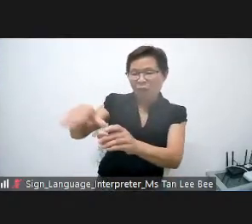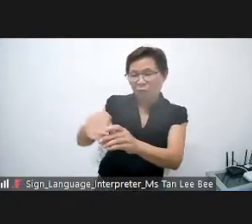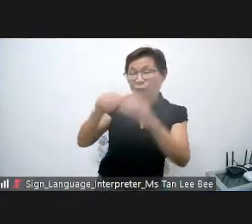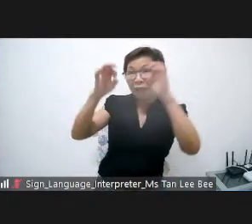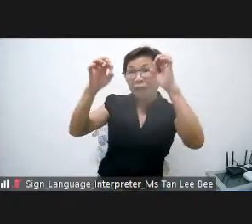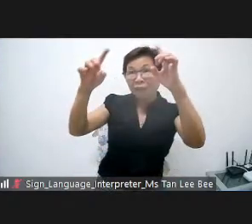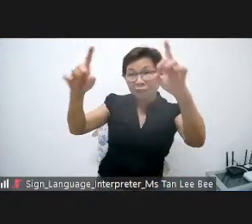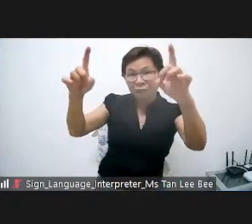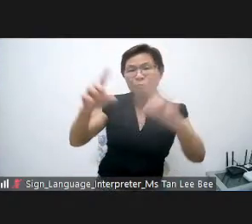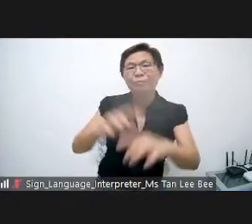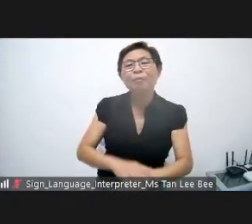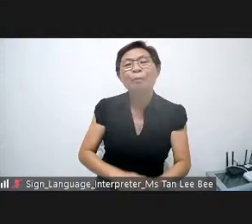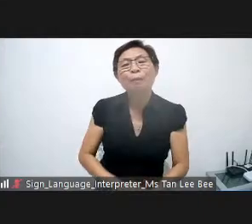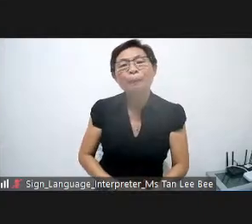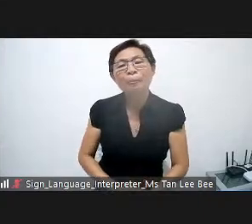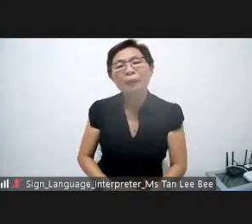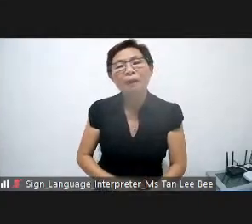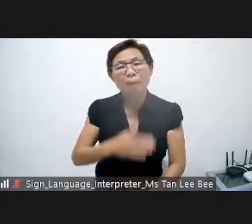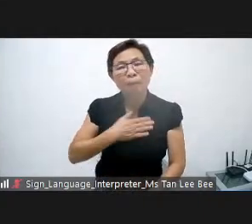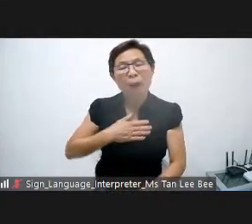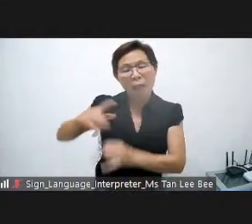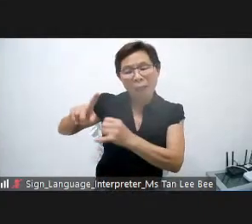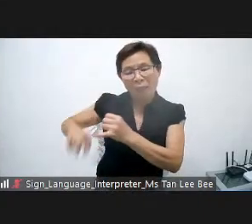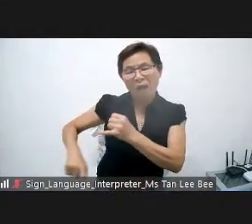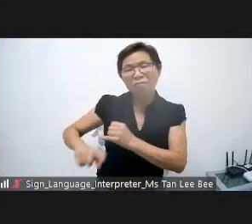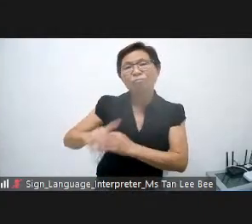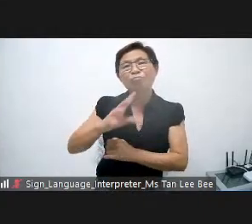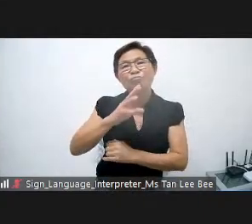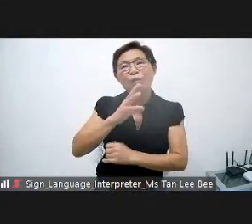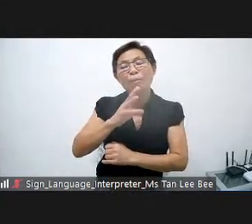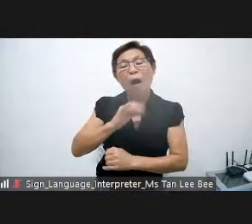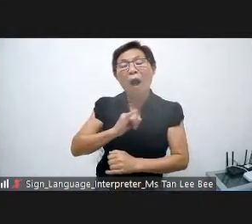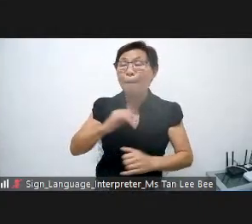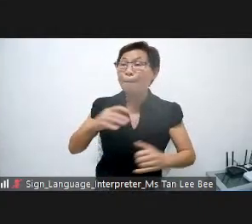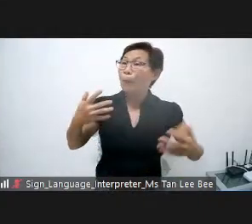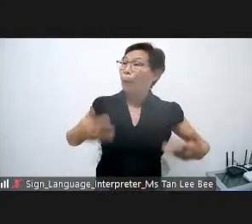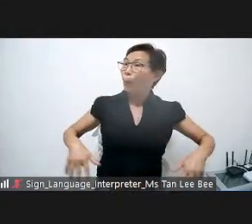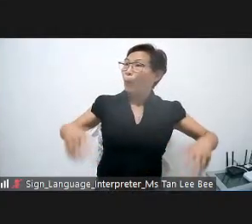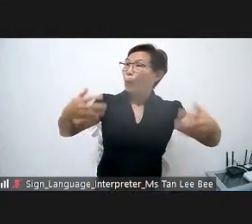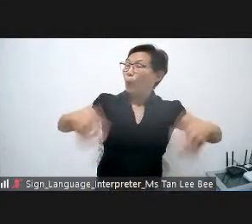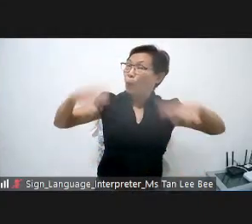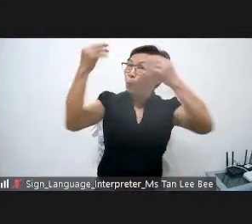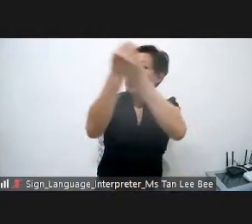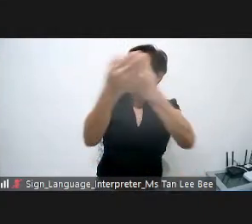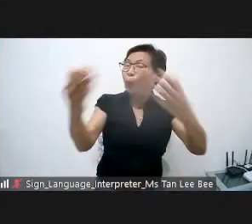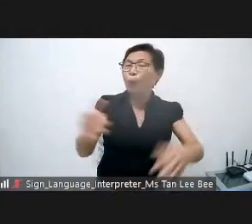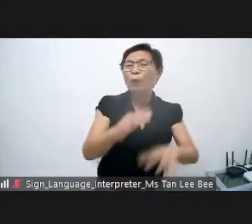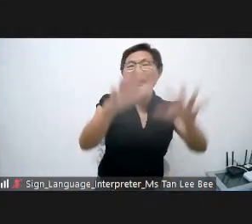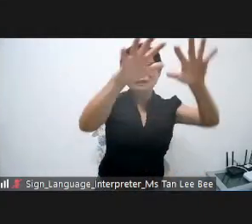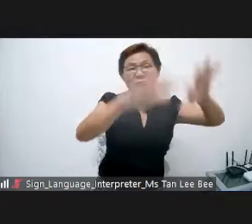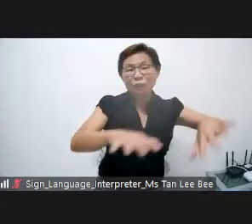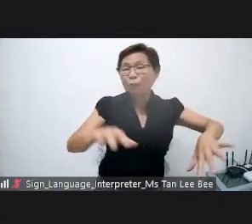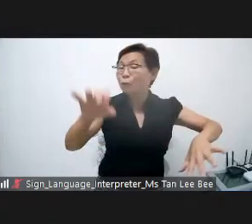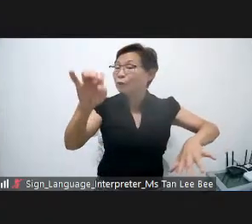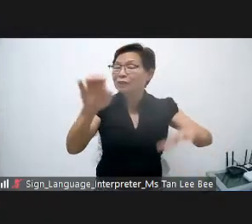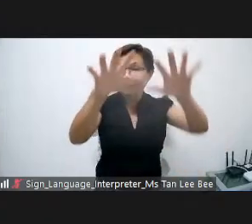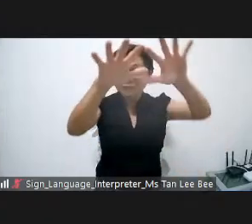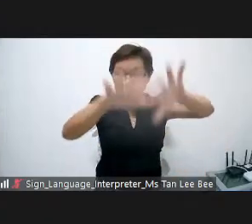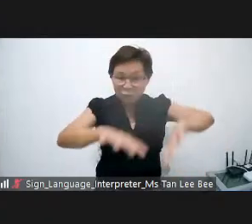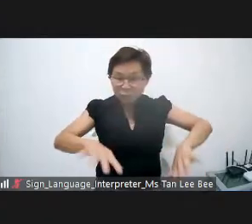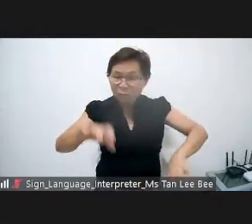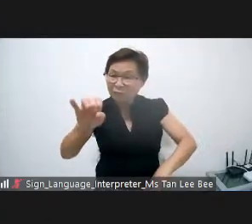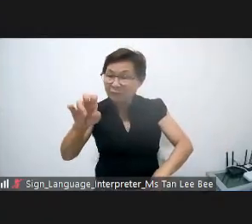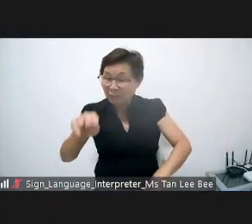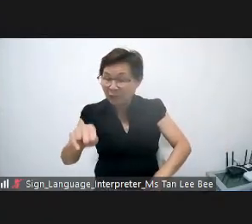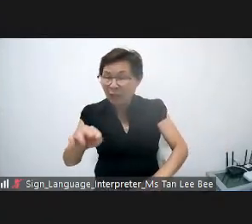context. On my final note, I am delighted to inform you that SEAMEO SEN will be organizing